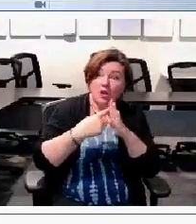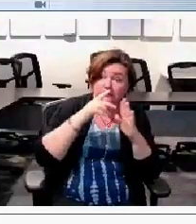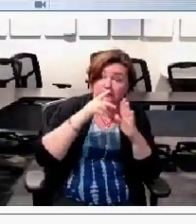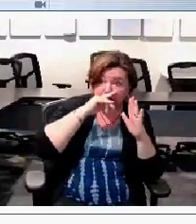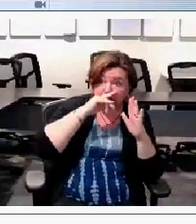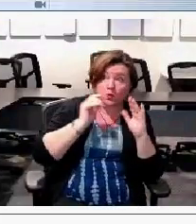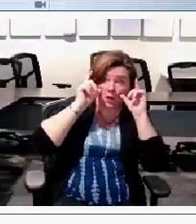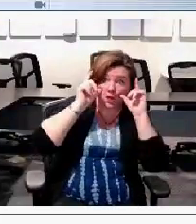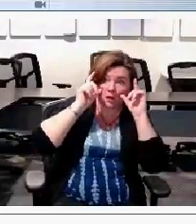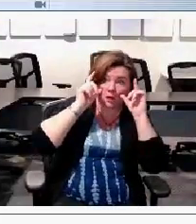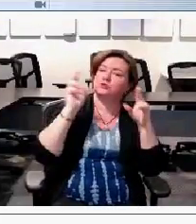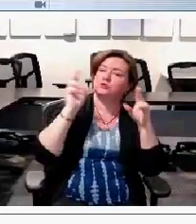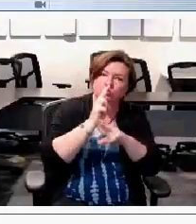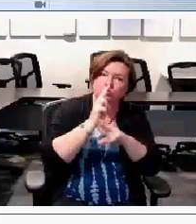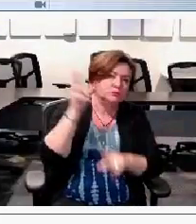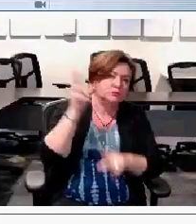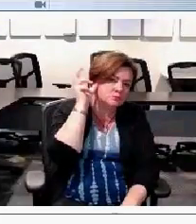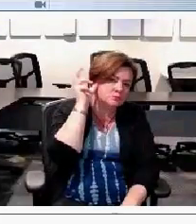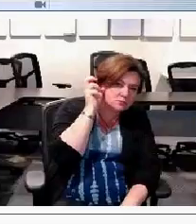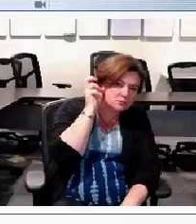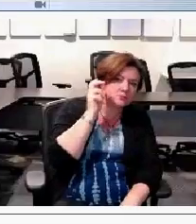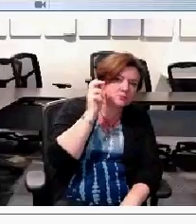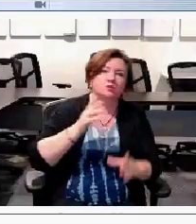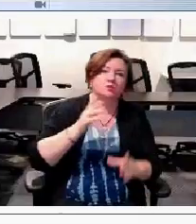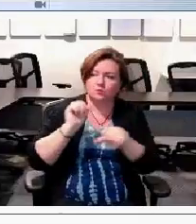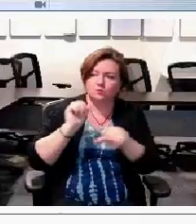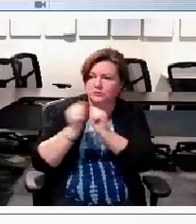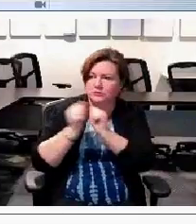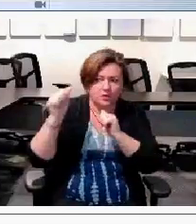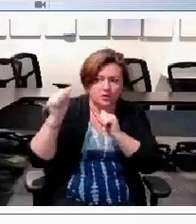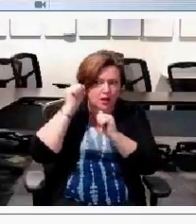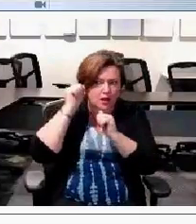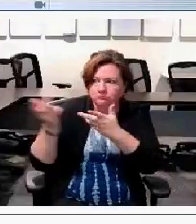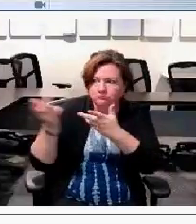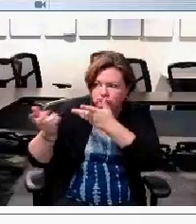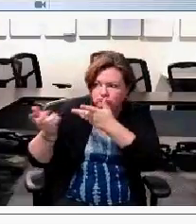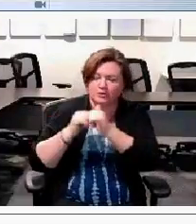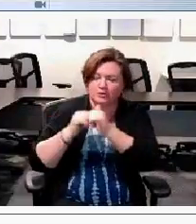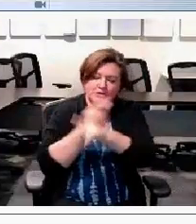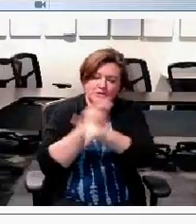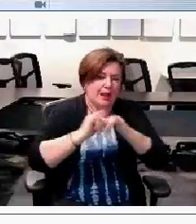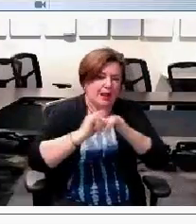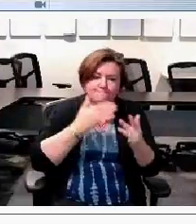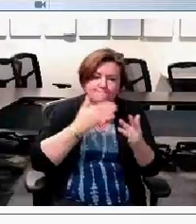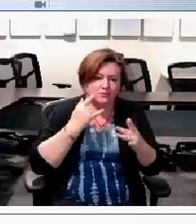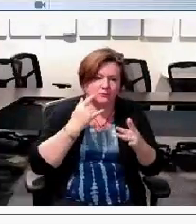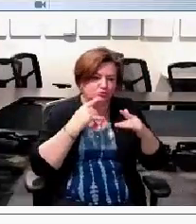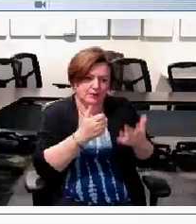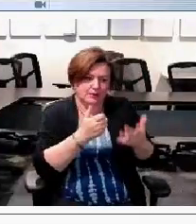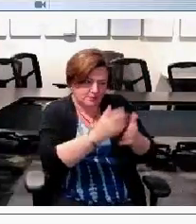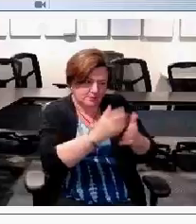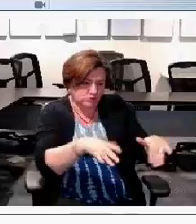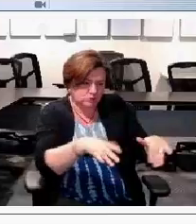So we're working very closely with audiology to try to achieve that, making sure that we understand the kind of access to sound our children are